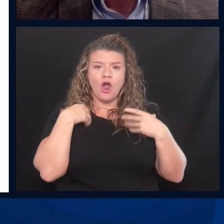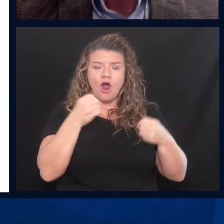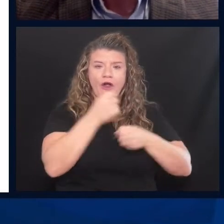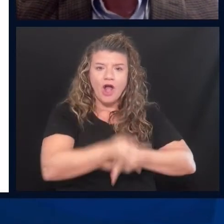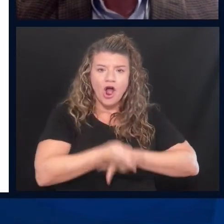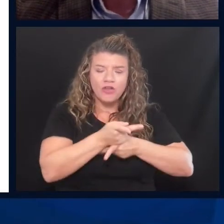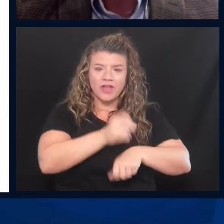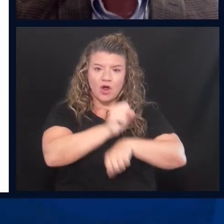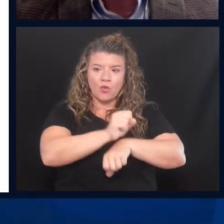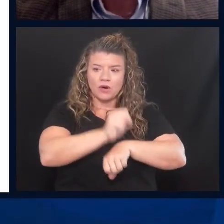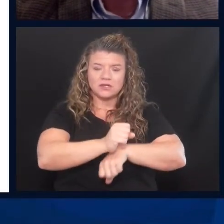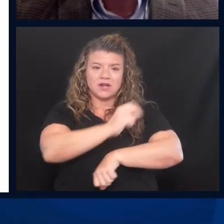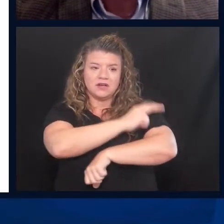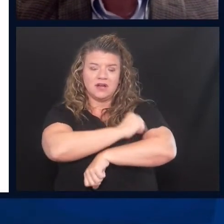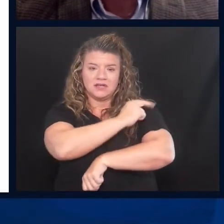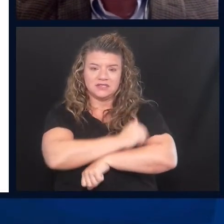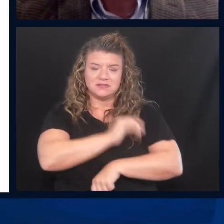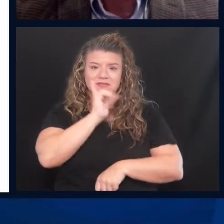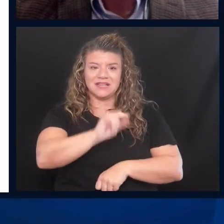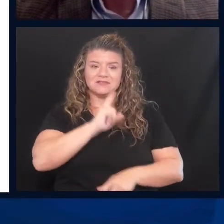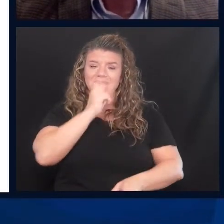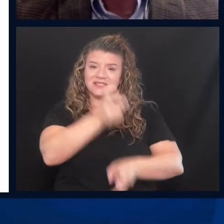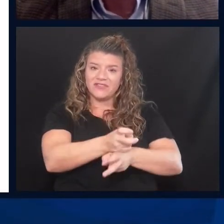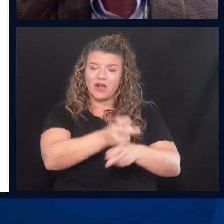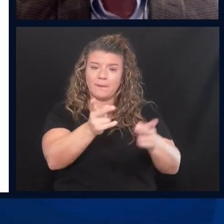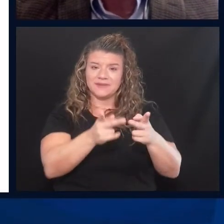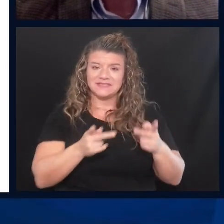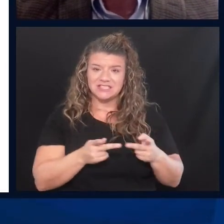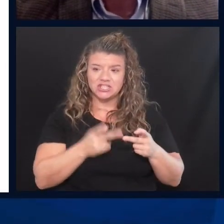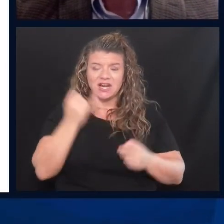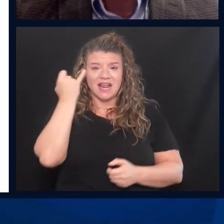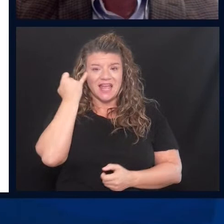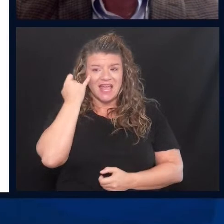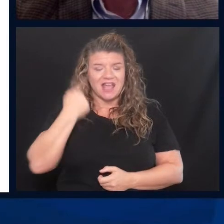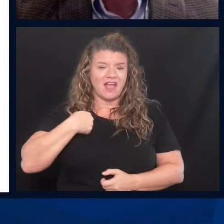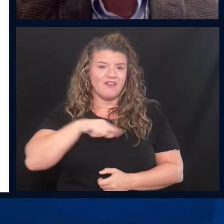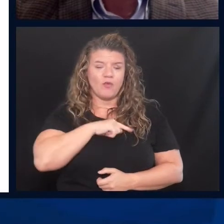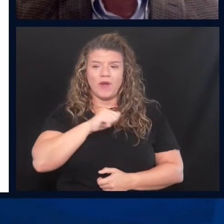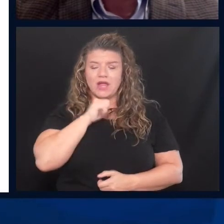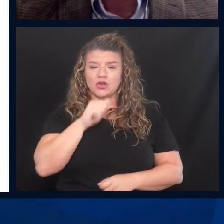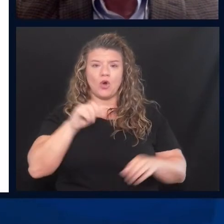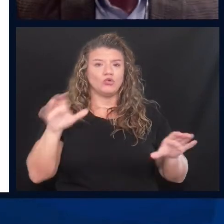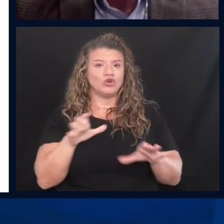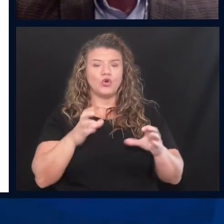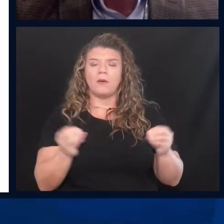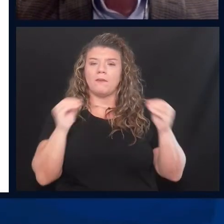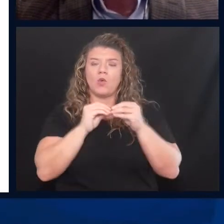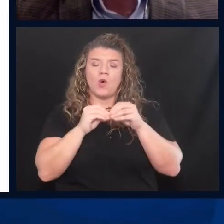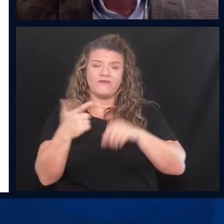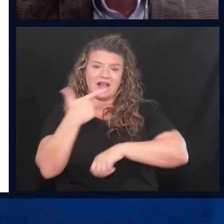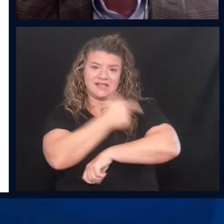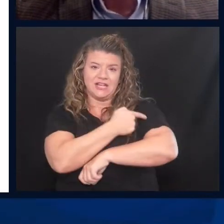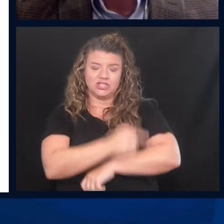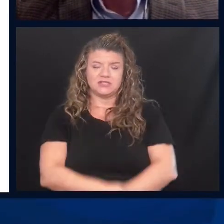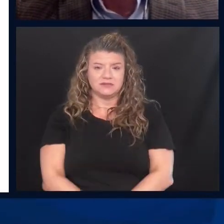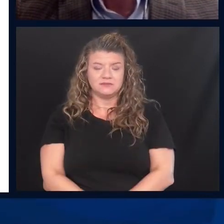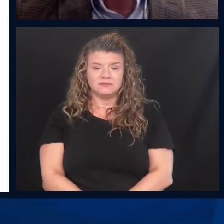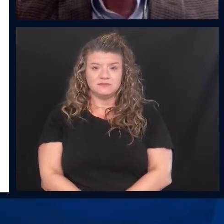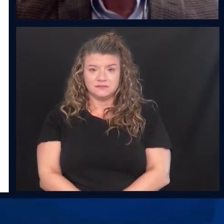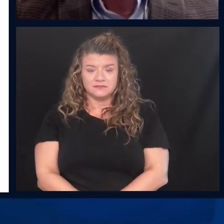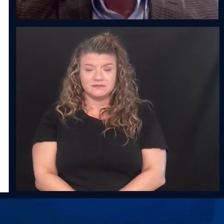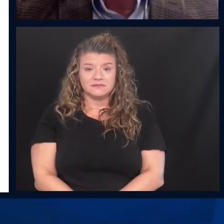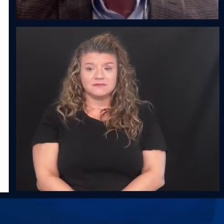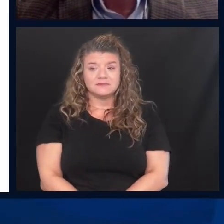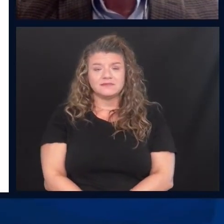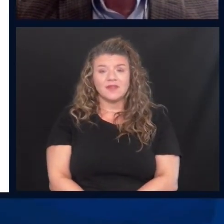hospitals in an exceptionally difficult position if we don't pick up the pace of vaccination. As Dr. Marsh has pointed out,